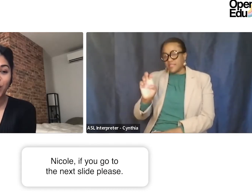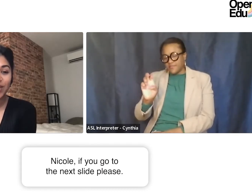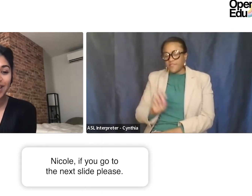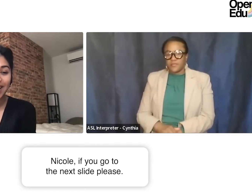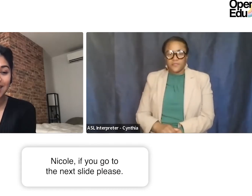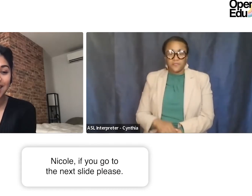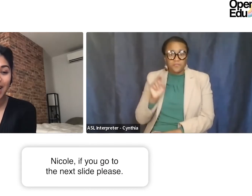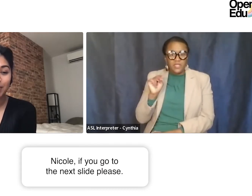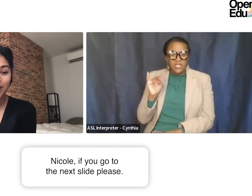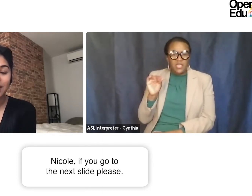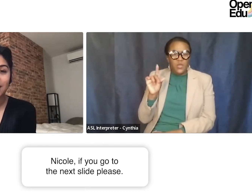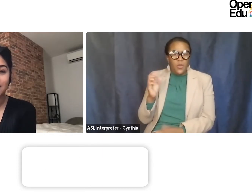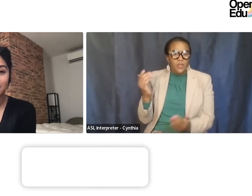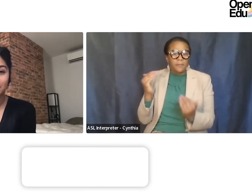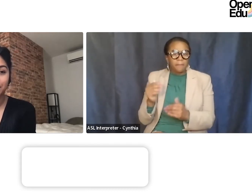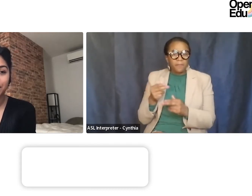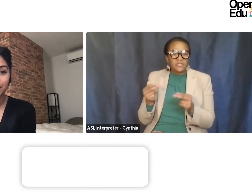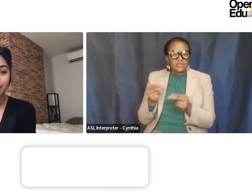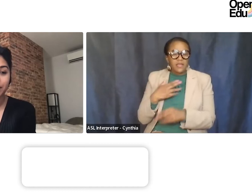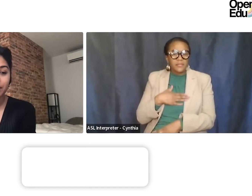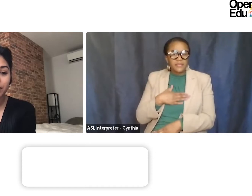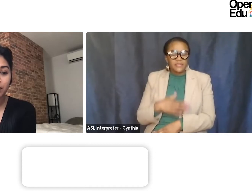Nicole, if you go to the next slide, please.